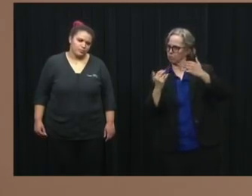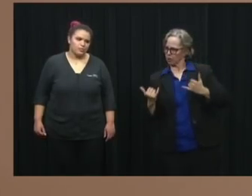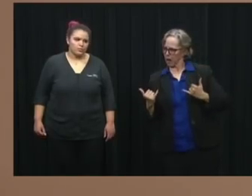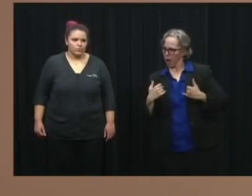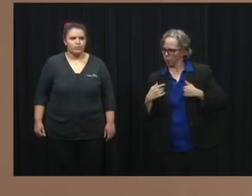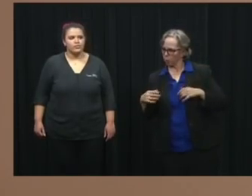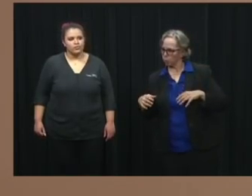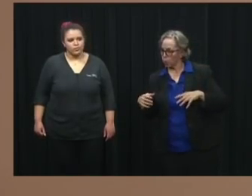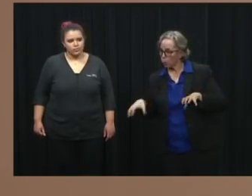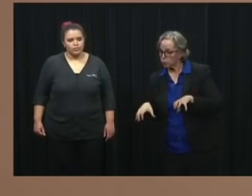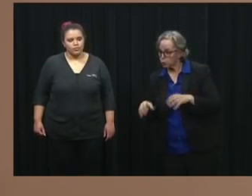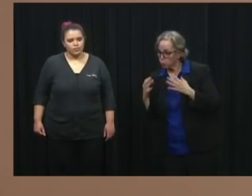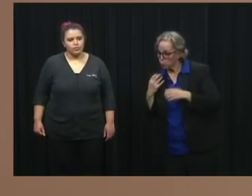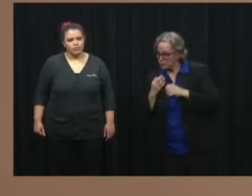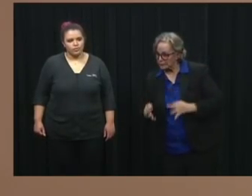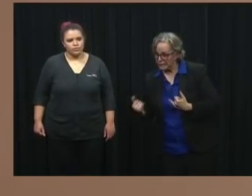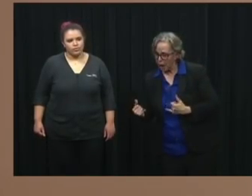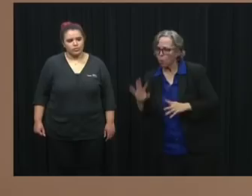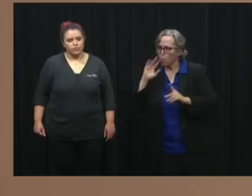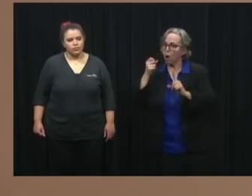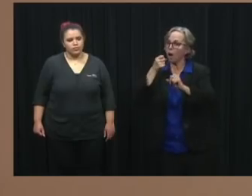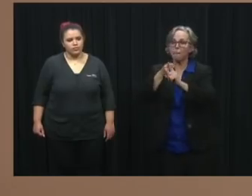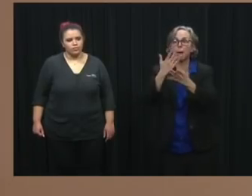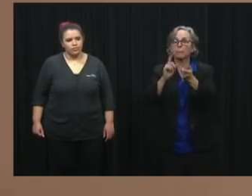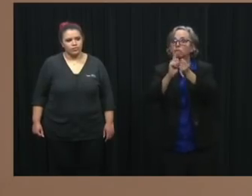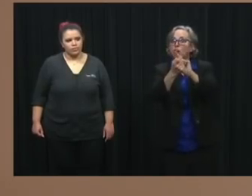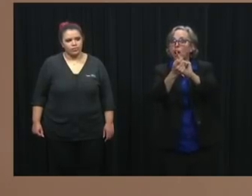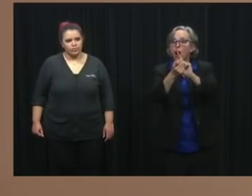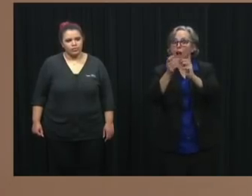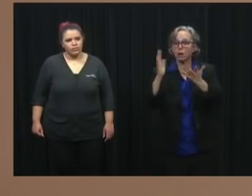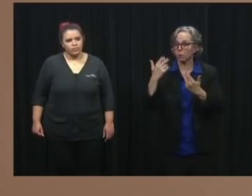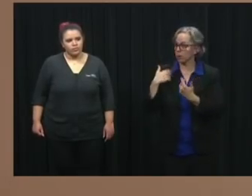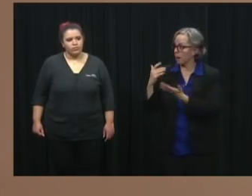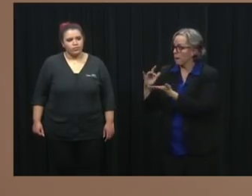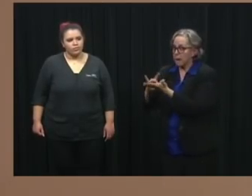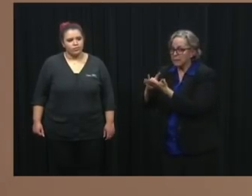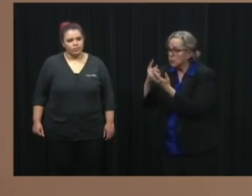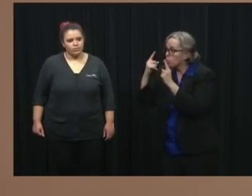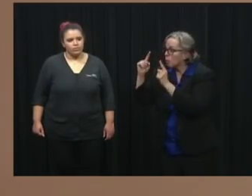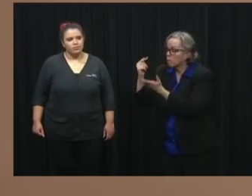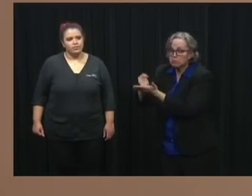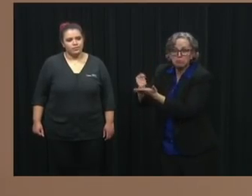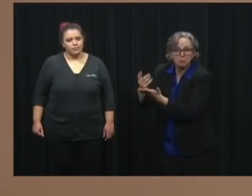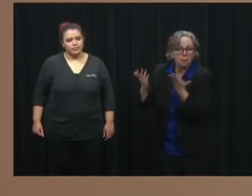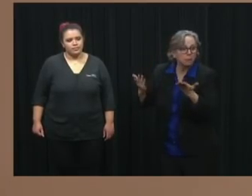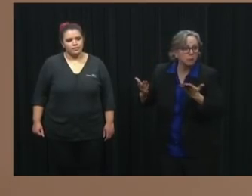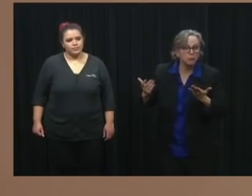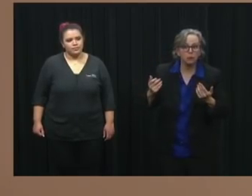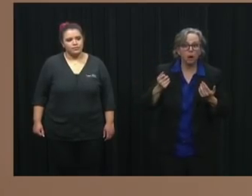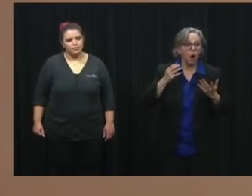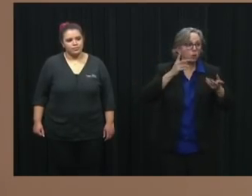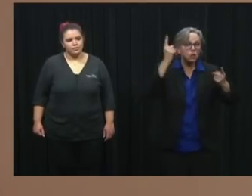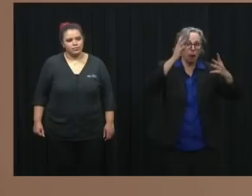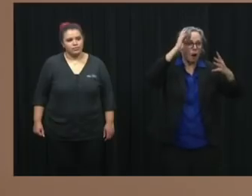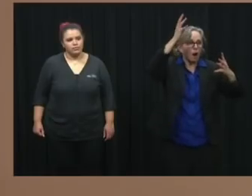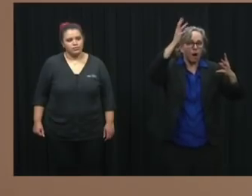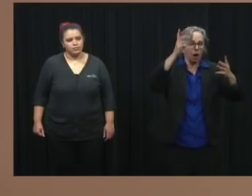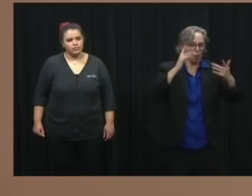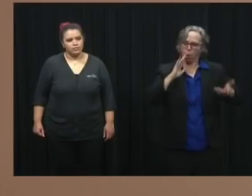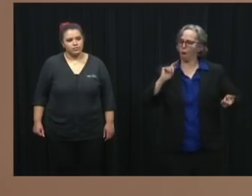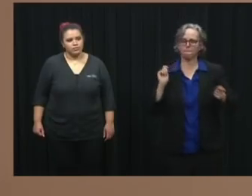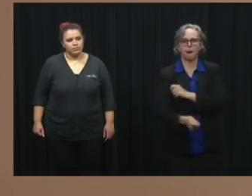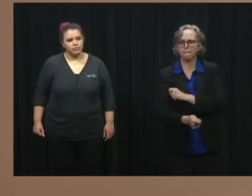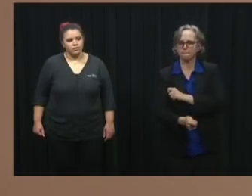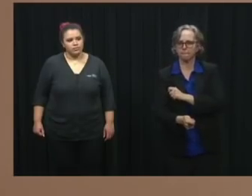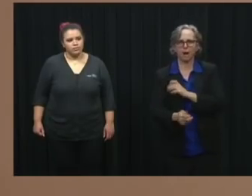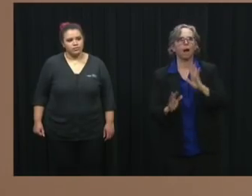all hope for a drug that works, maybe on treatment, or, you know, something might happen that changes that. But of course, the big one that